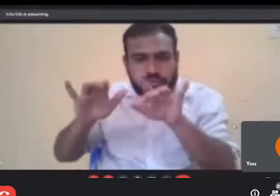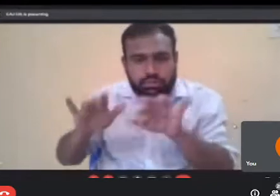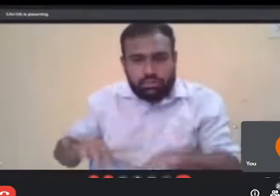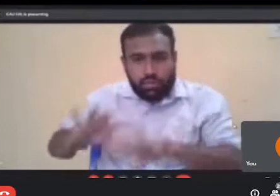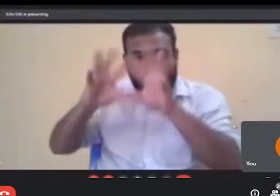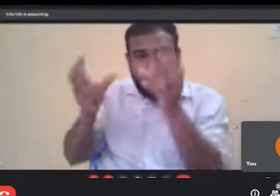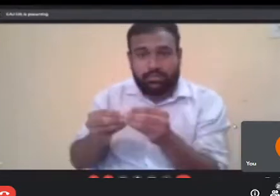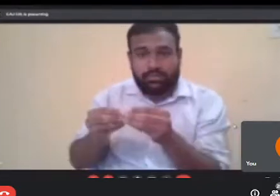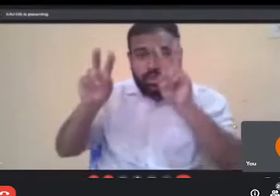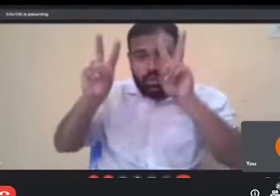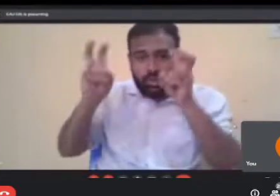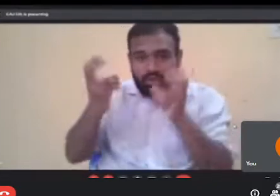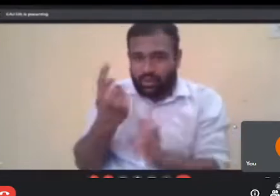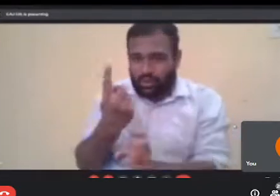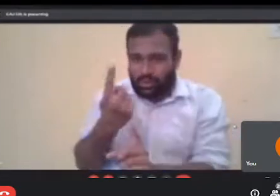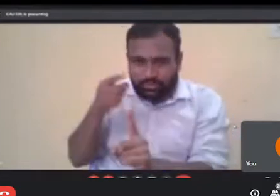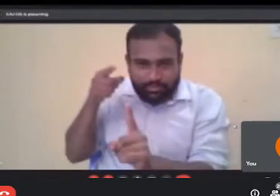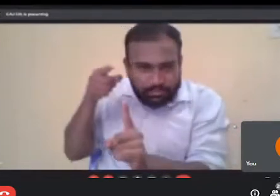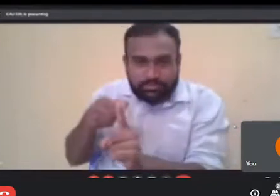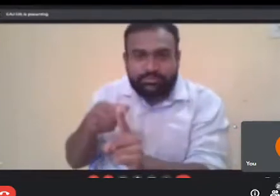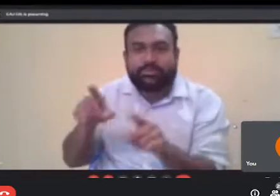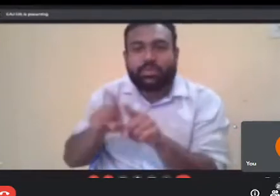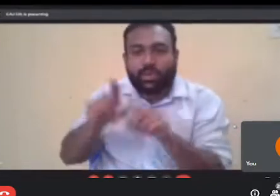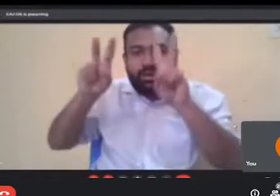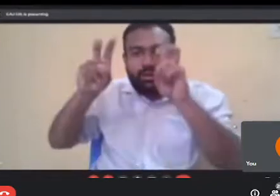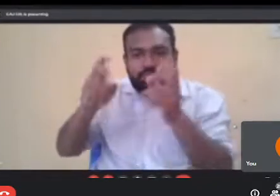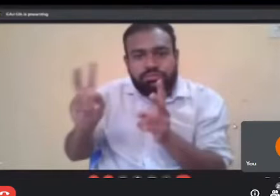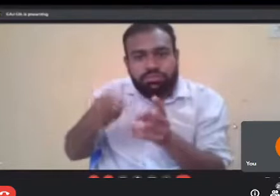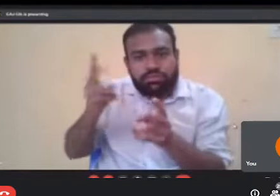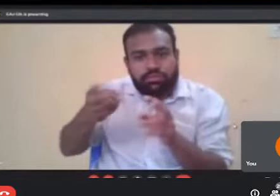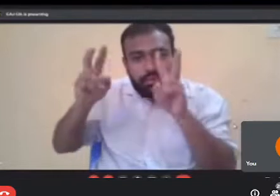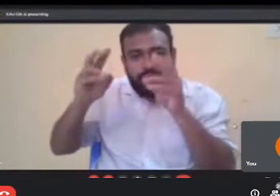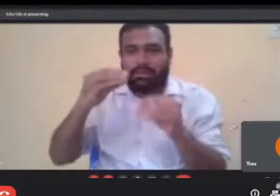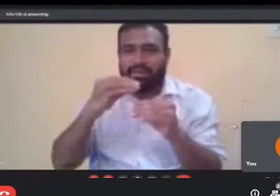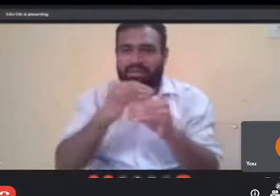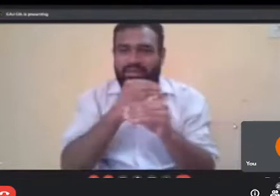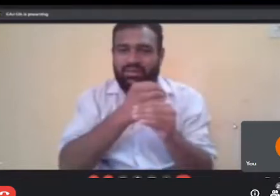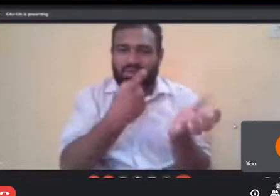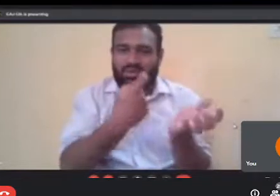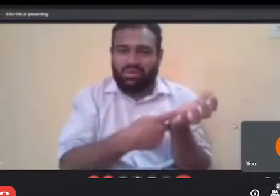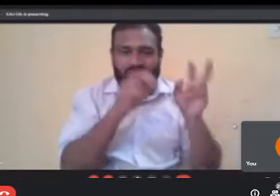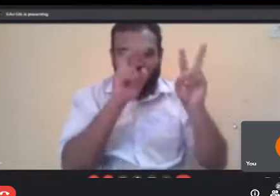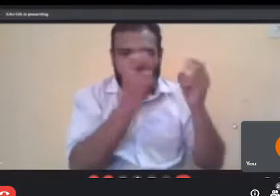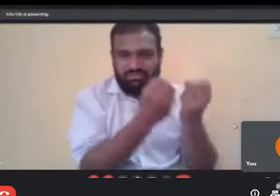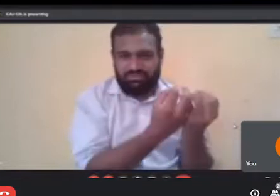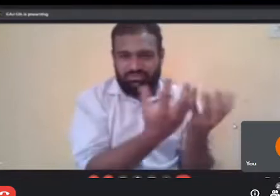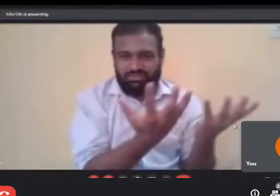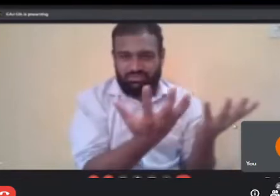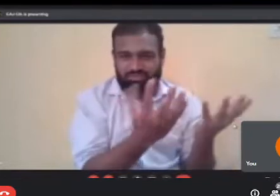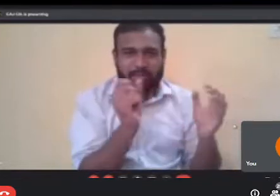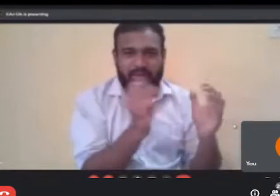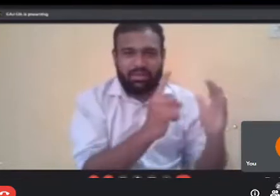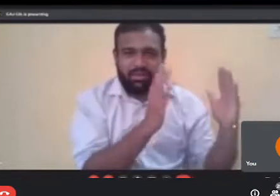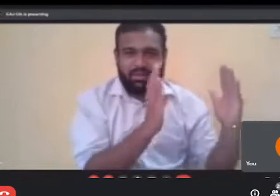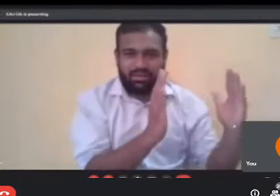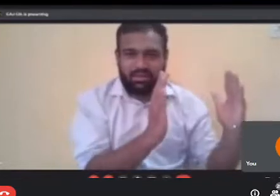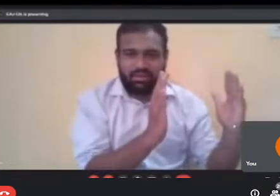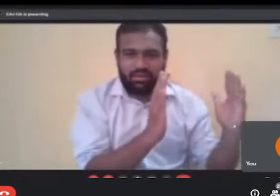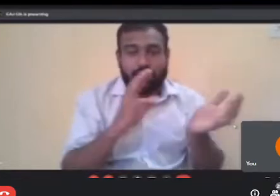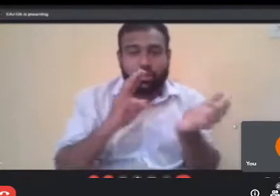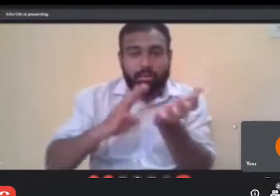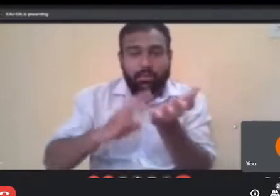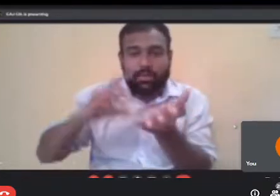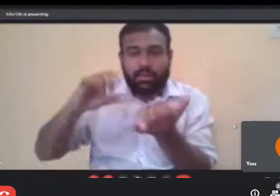accessible for them. The teacher has to type it out all about, and then the target will be given to them, and different topics, the, you know, the